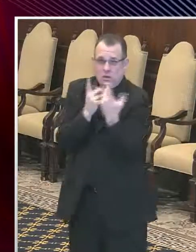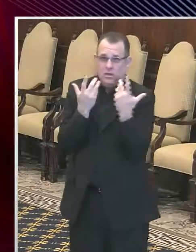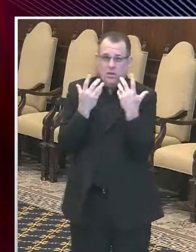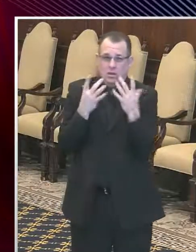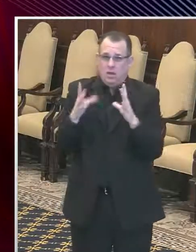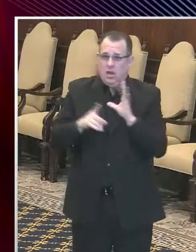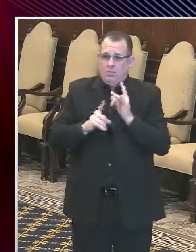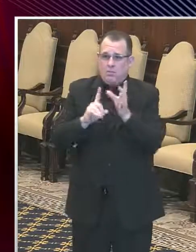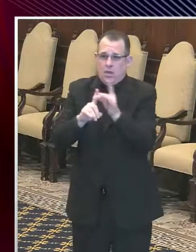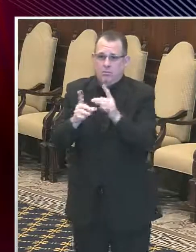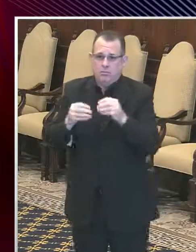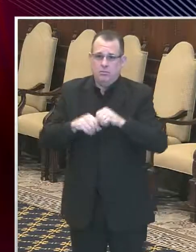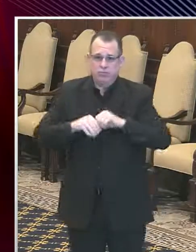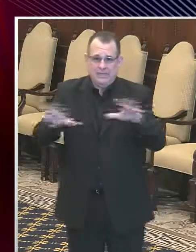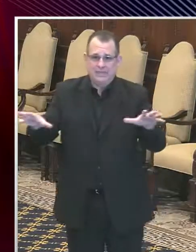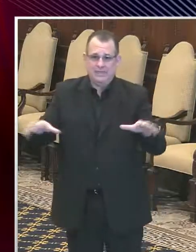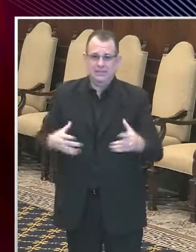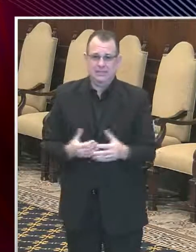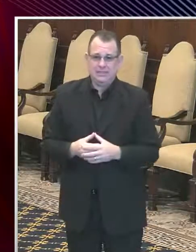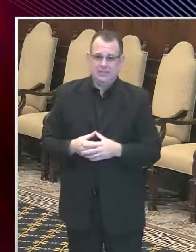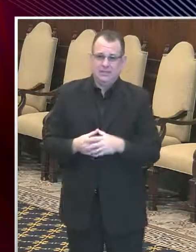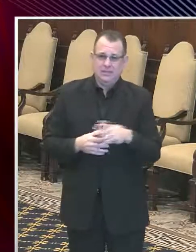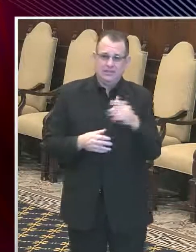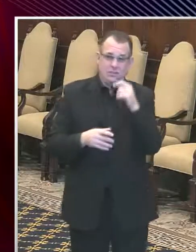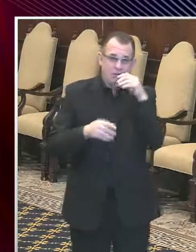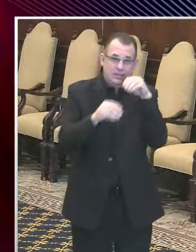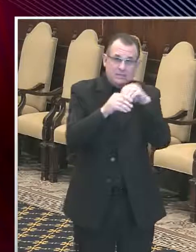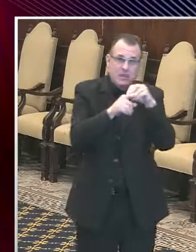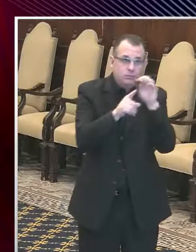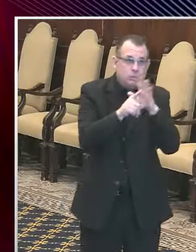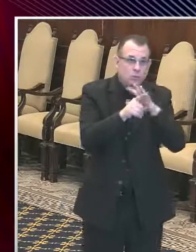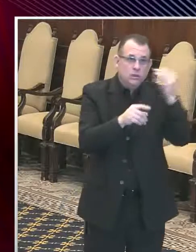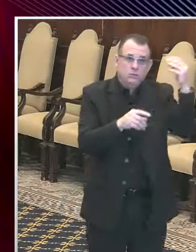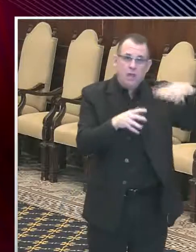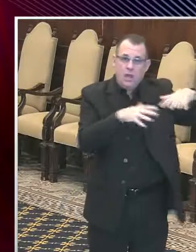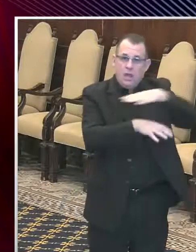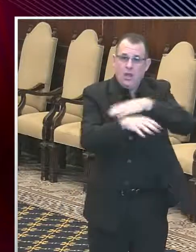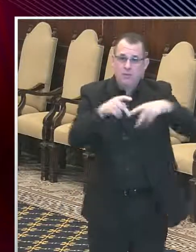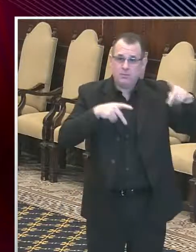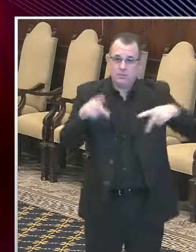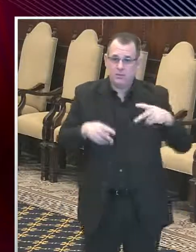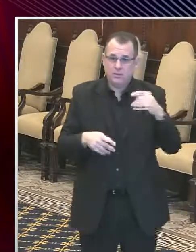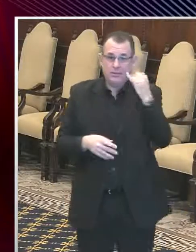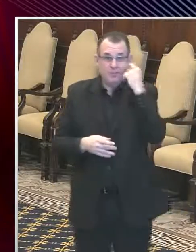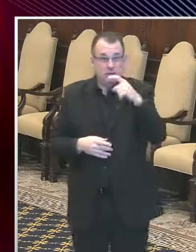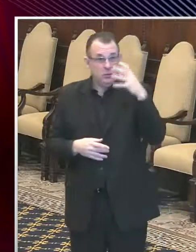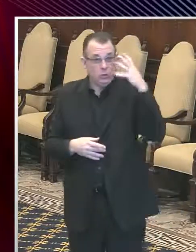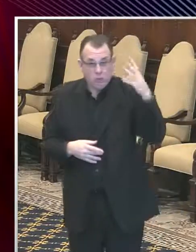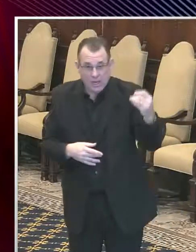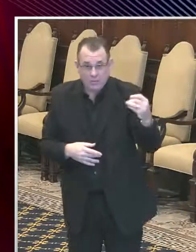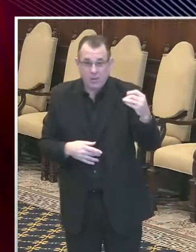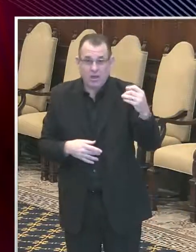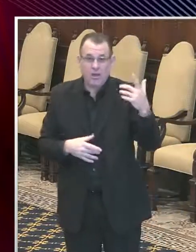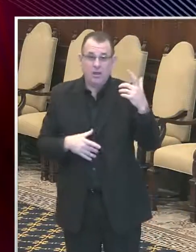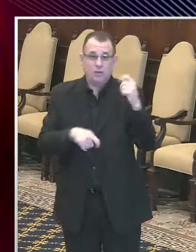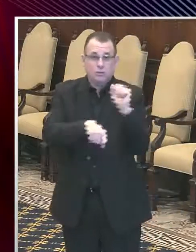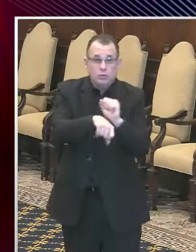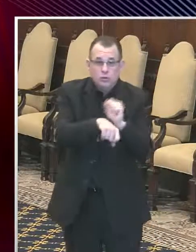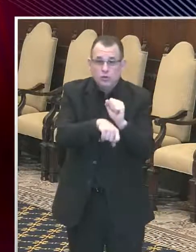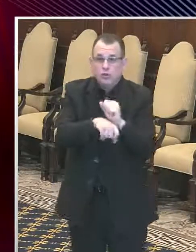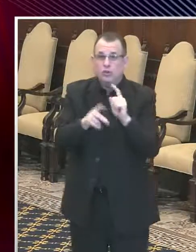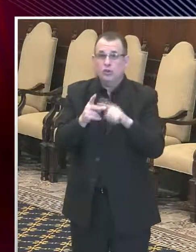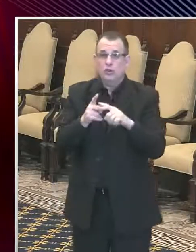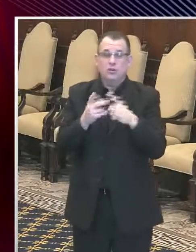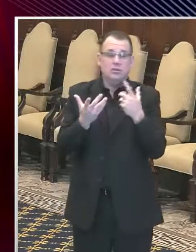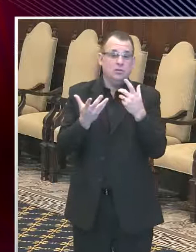inside, then you're not going to be exposed to people outside your household. If you have to go out for work or to the grocery store, keep your distance. And if you have to be around people, wear a